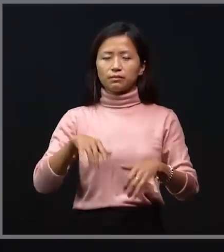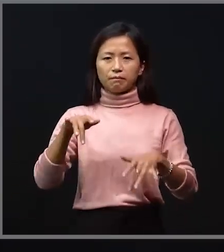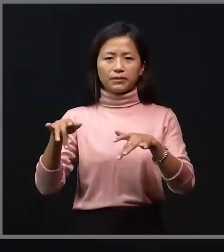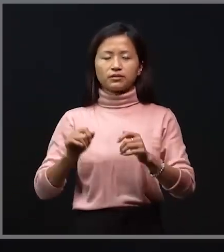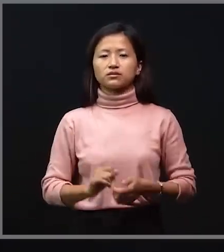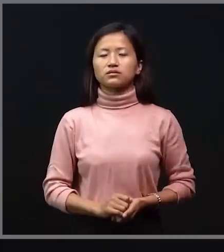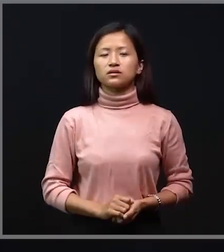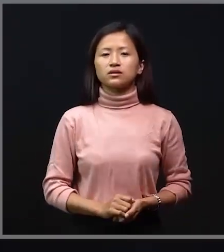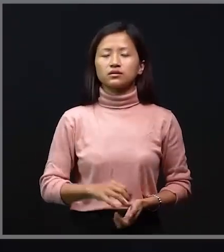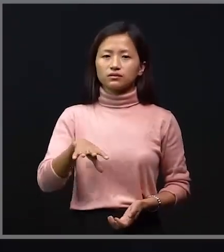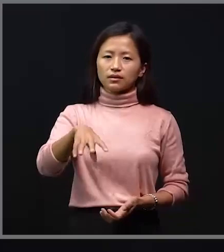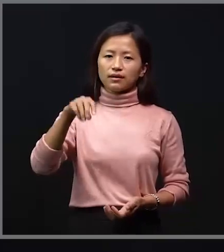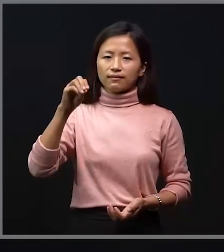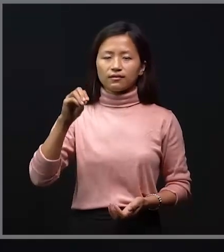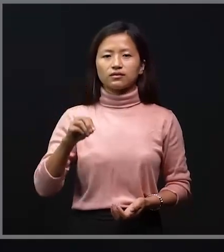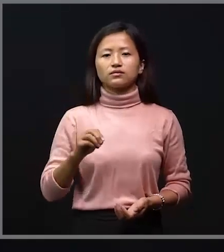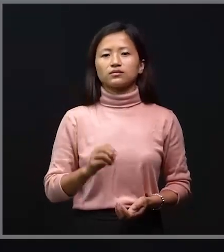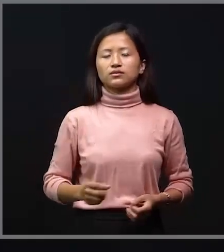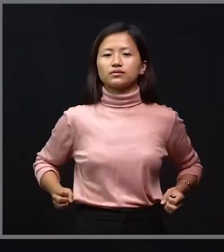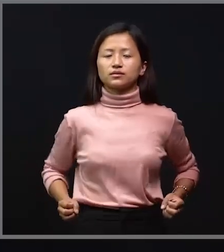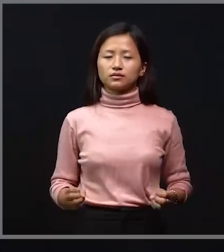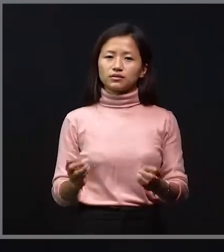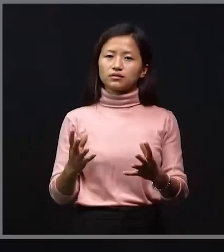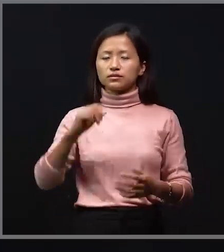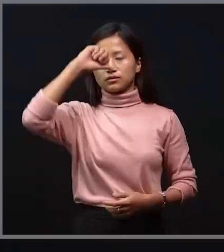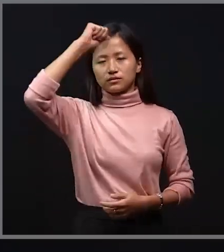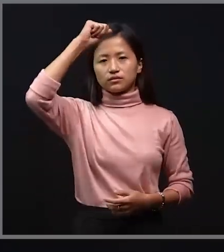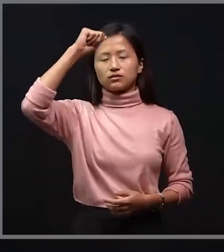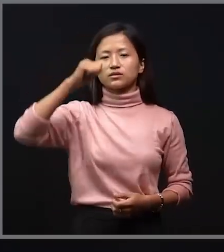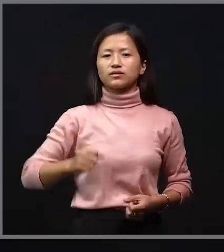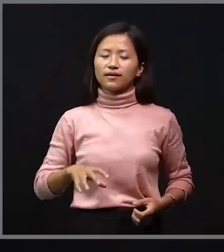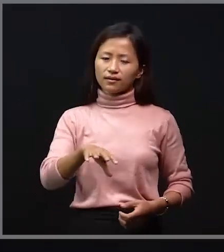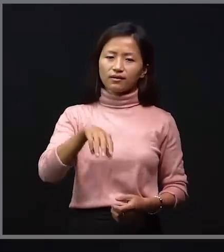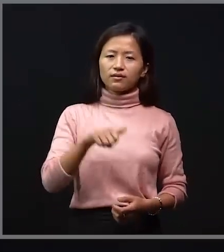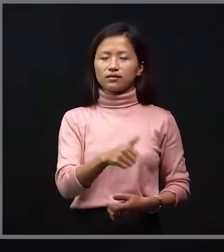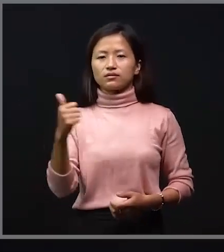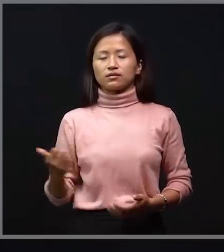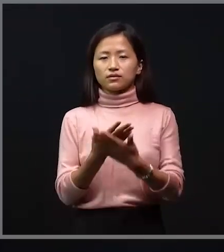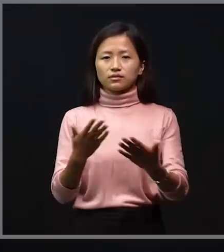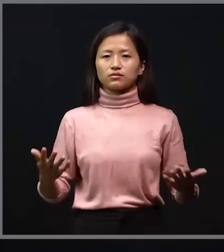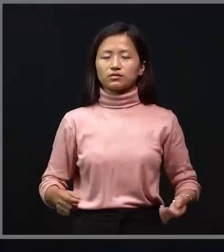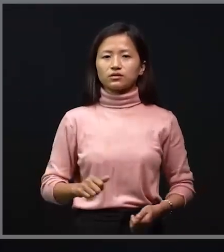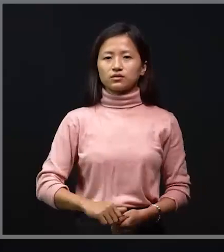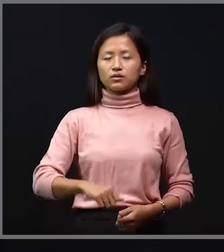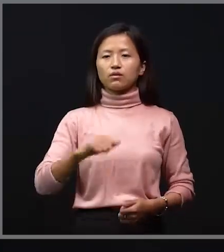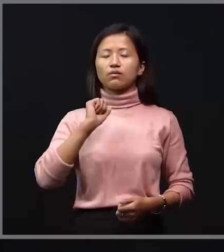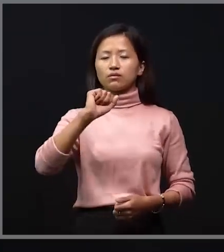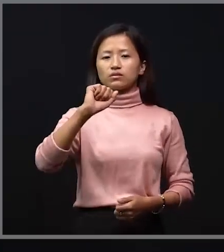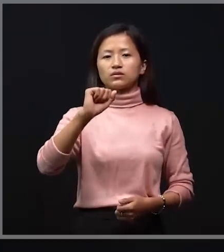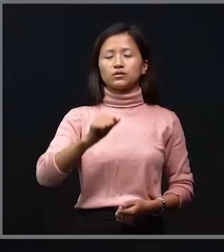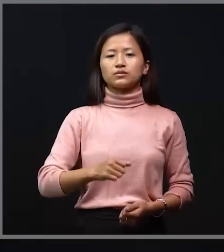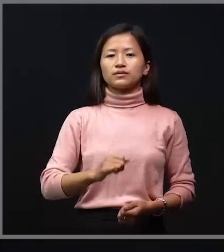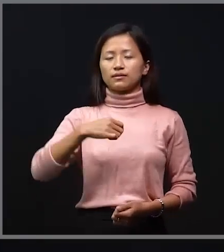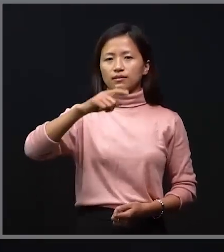will do anything. Okay, the Indians, they are ready to do anything just to get back their independence or to drive away